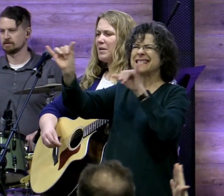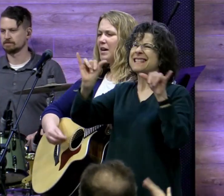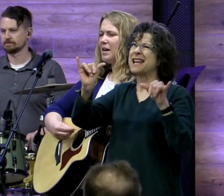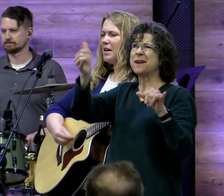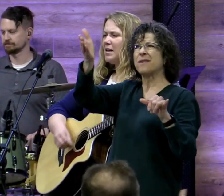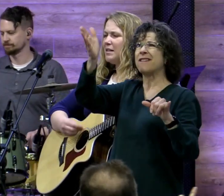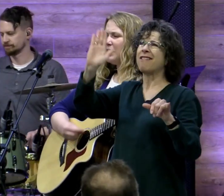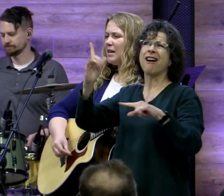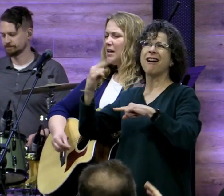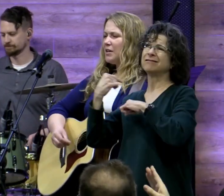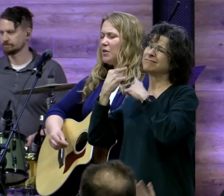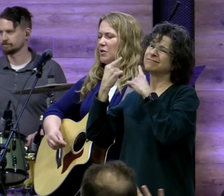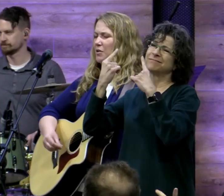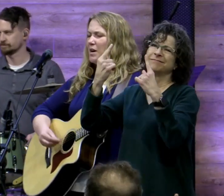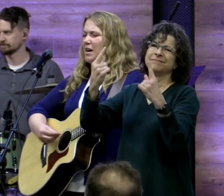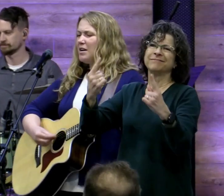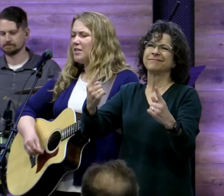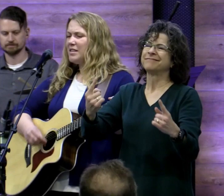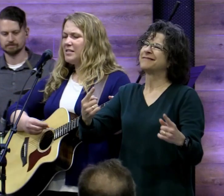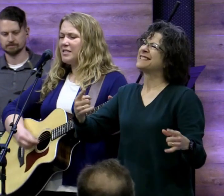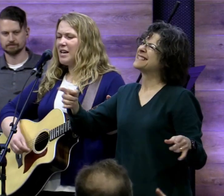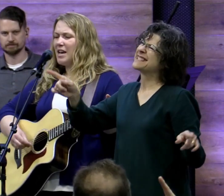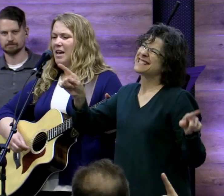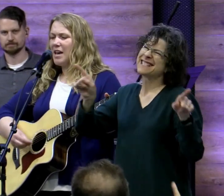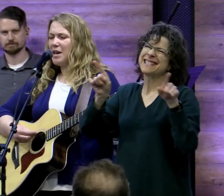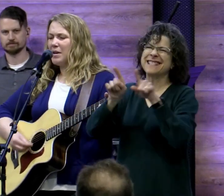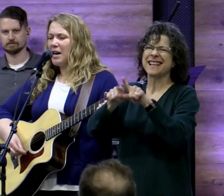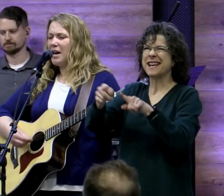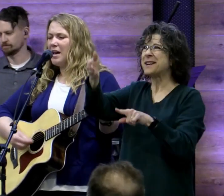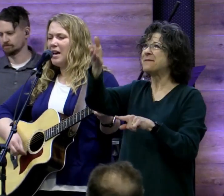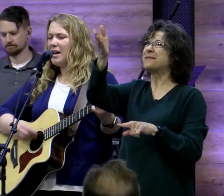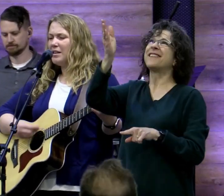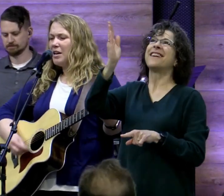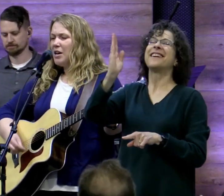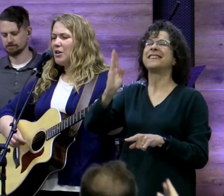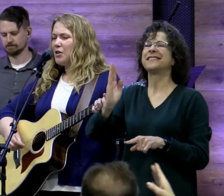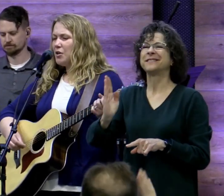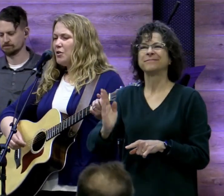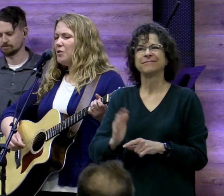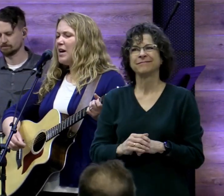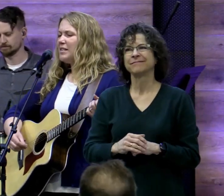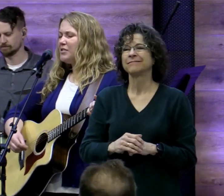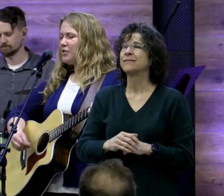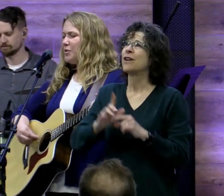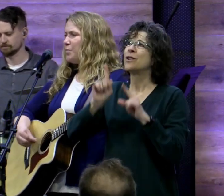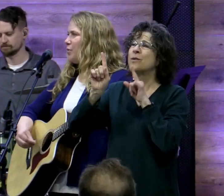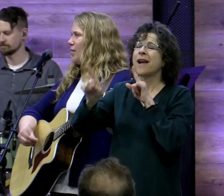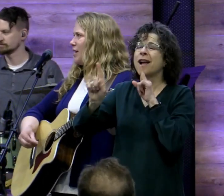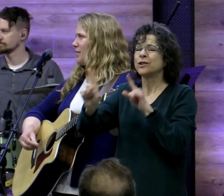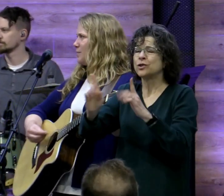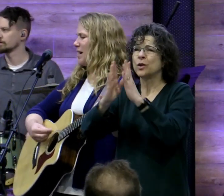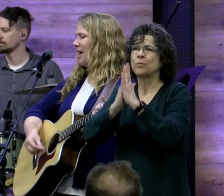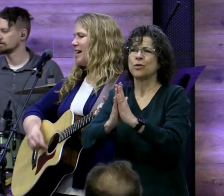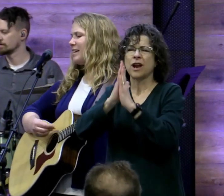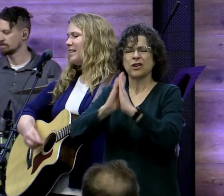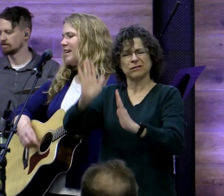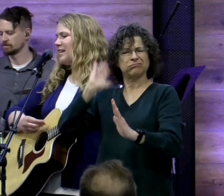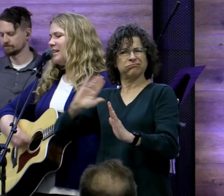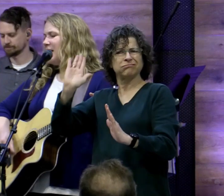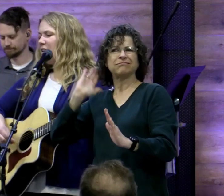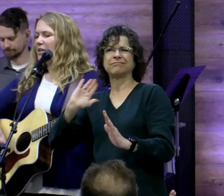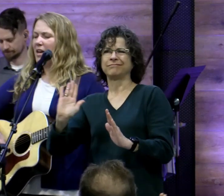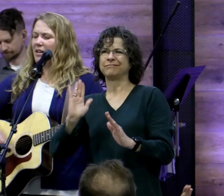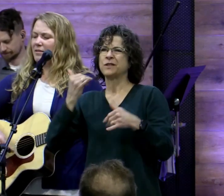same God. You are the same God. You answer prayers back